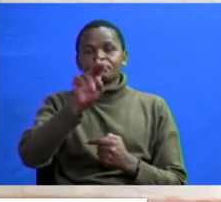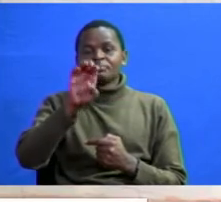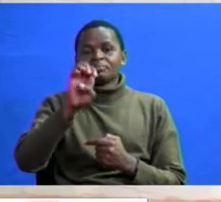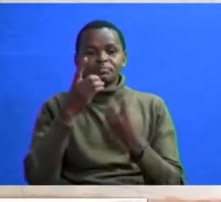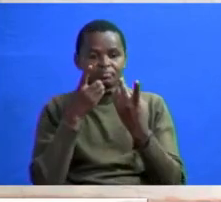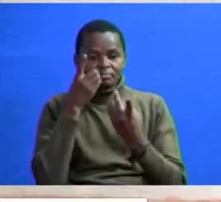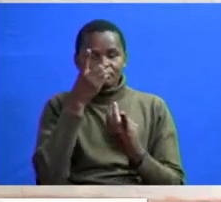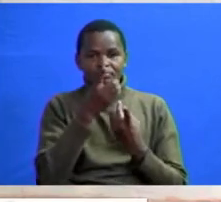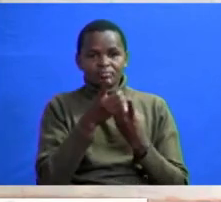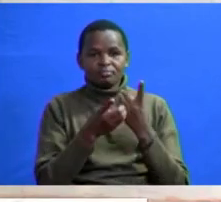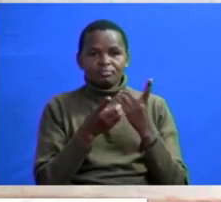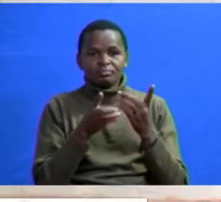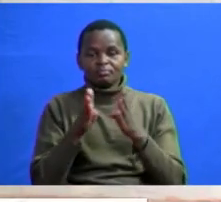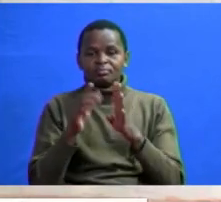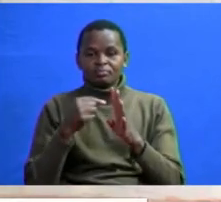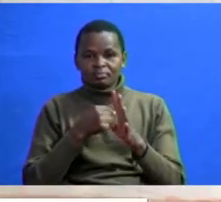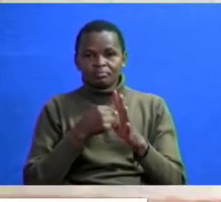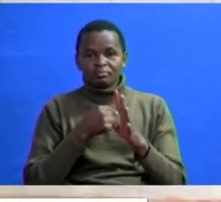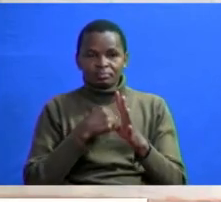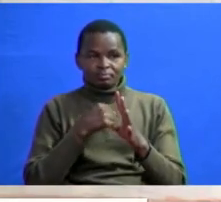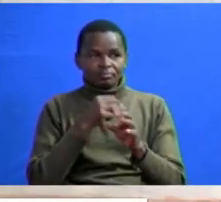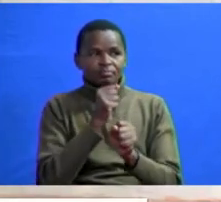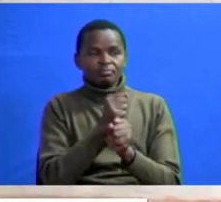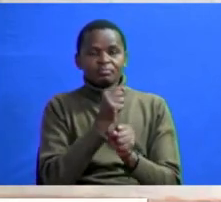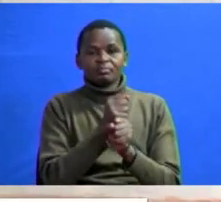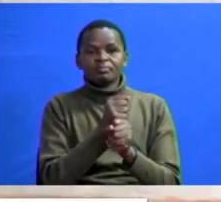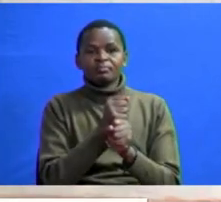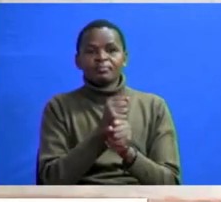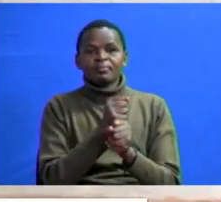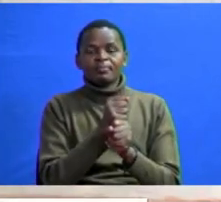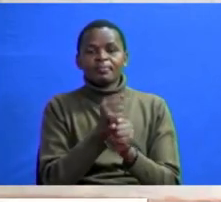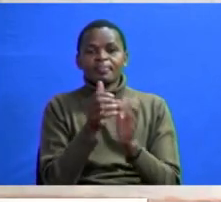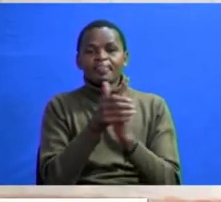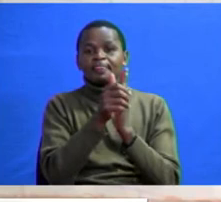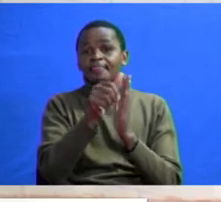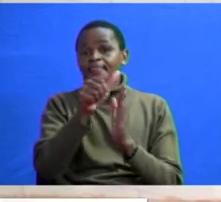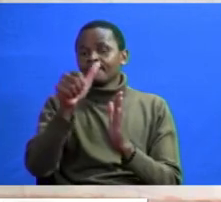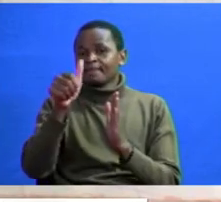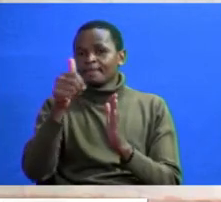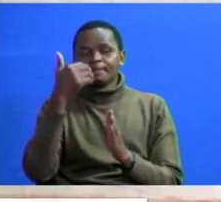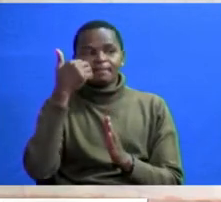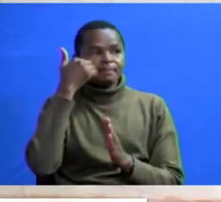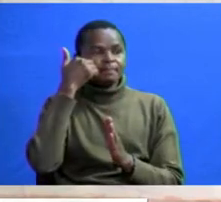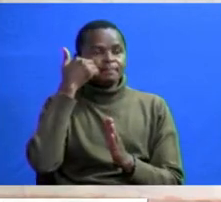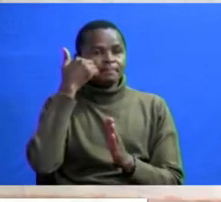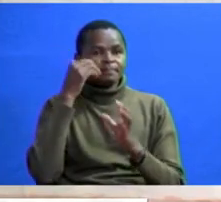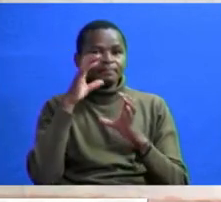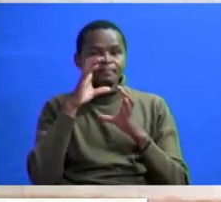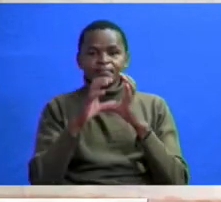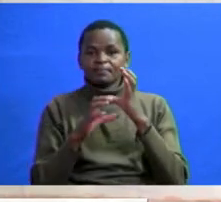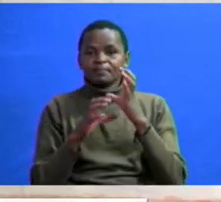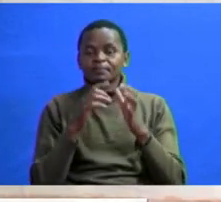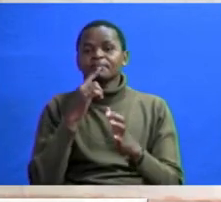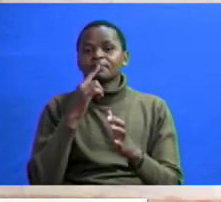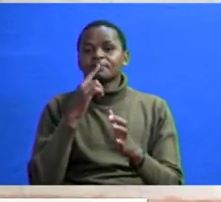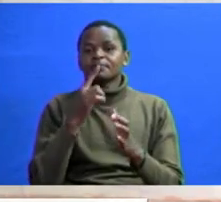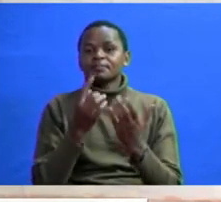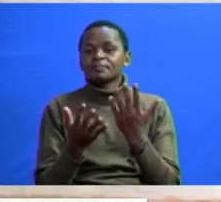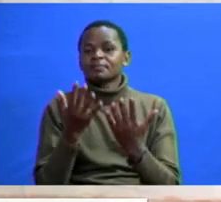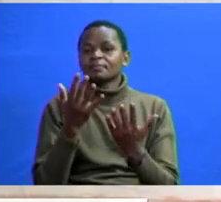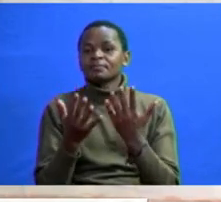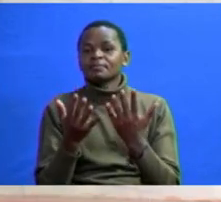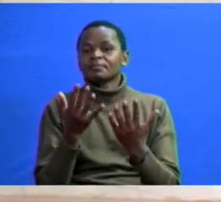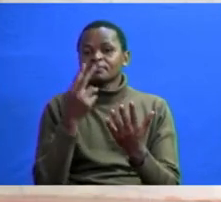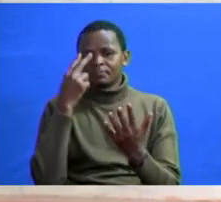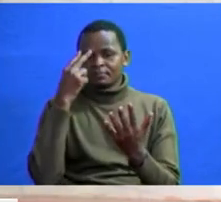this further. Allow me to make a few references to other diseases in the course of the conversation so we can compare and contrast